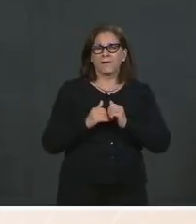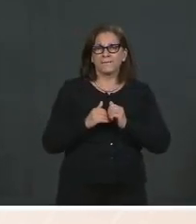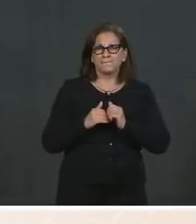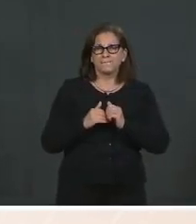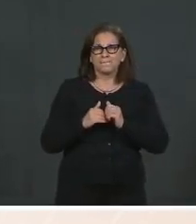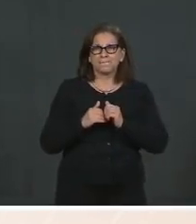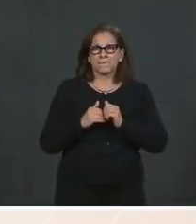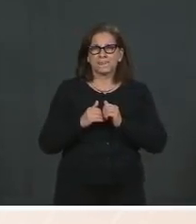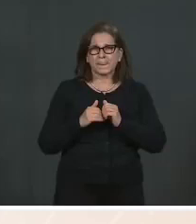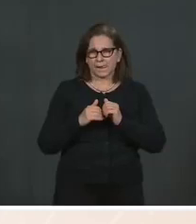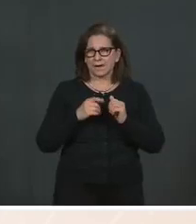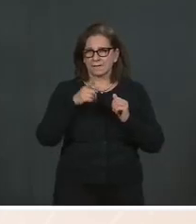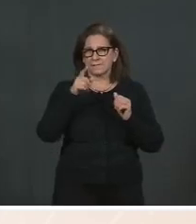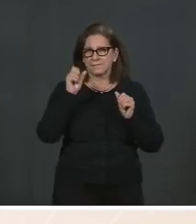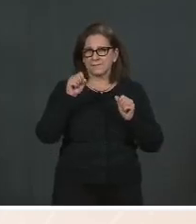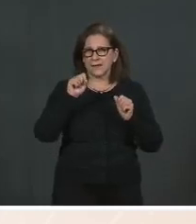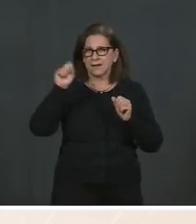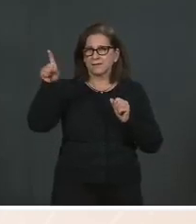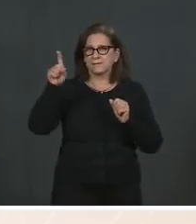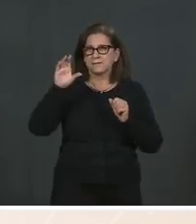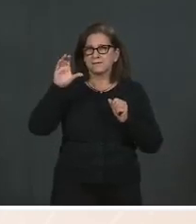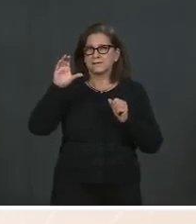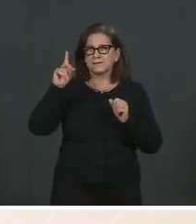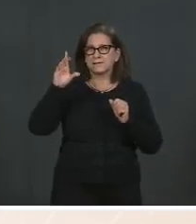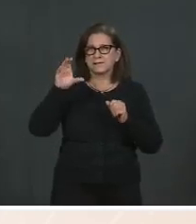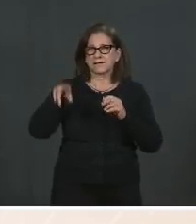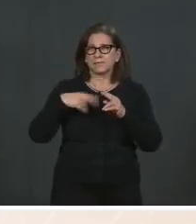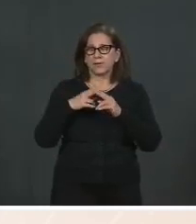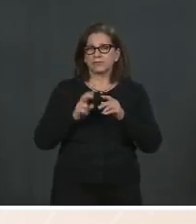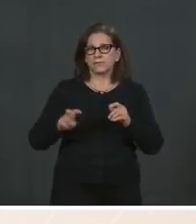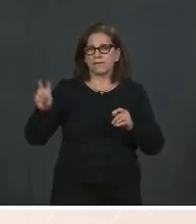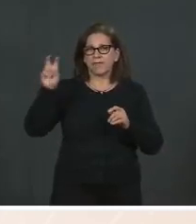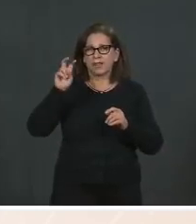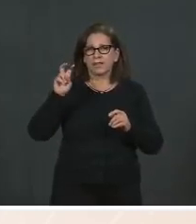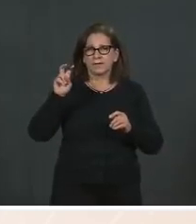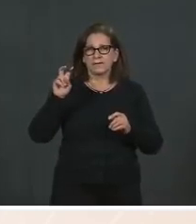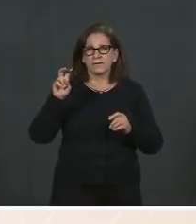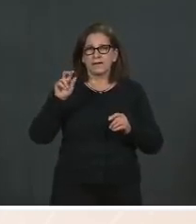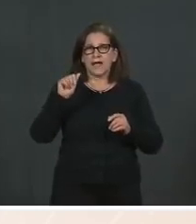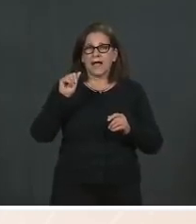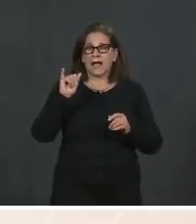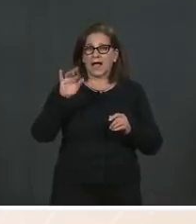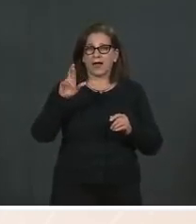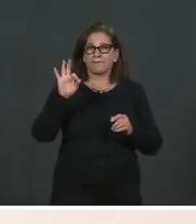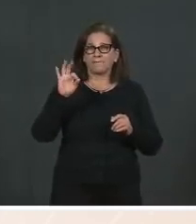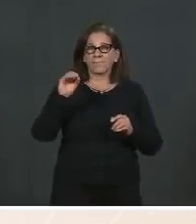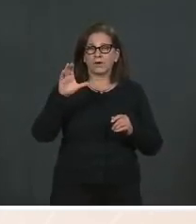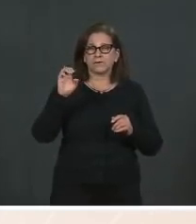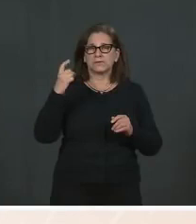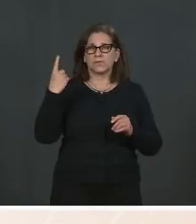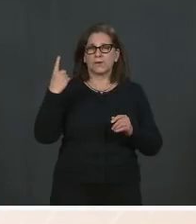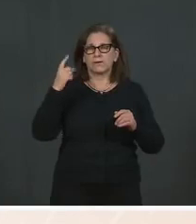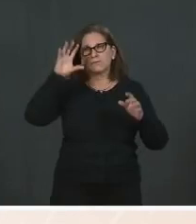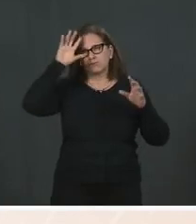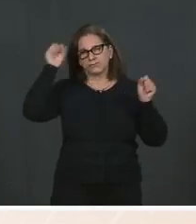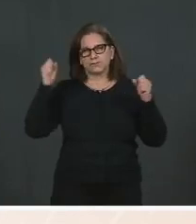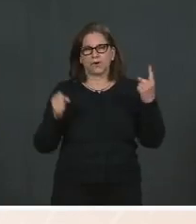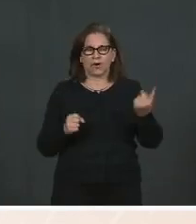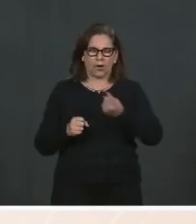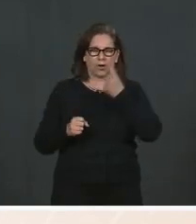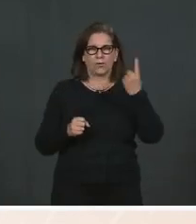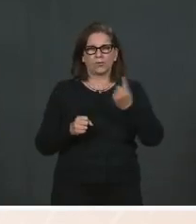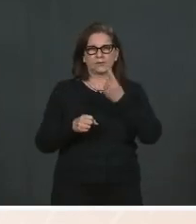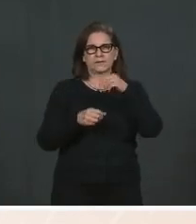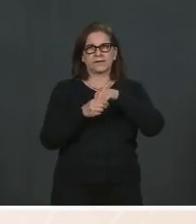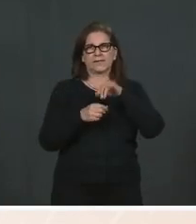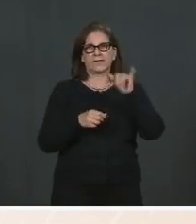the president, and as any president does, travels on Air Force One, whether he is traveling to visit a community in this country or whether